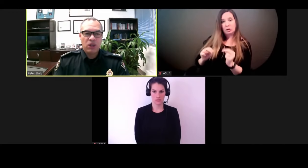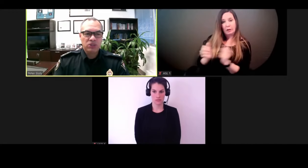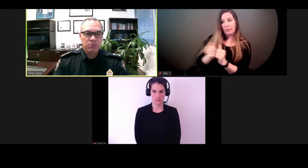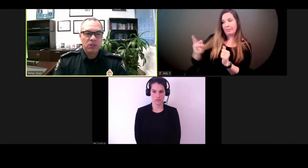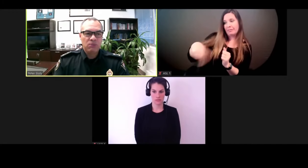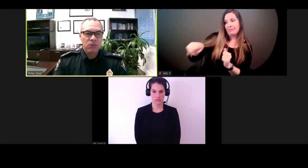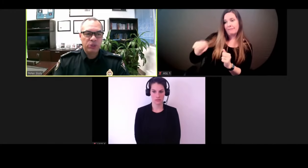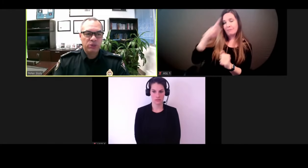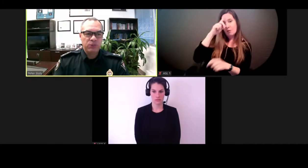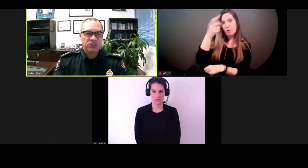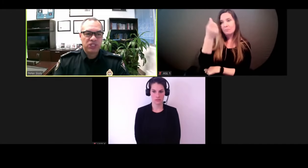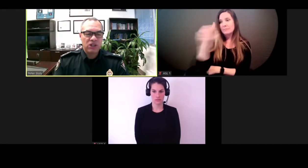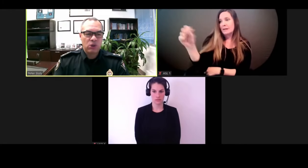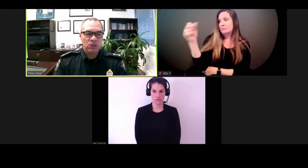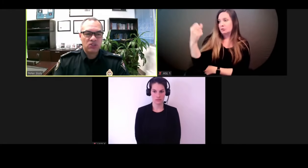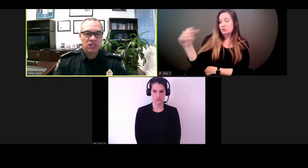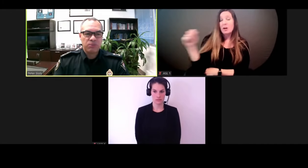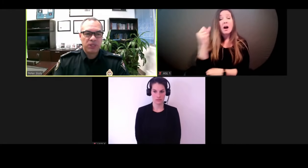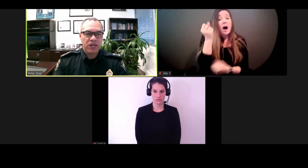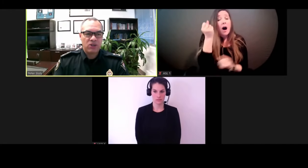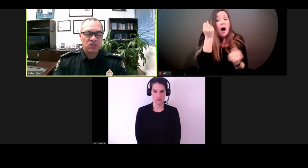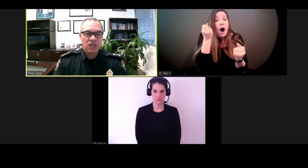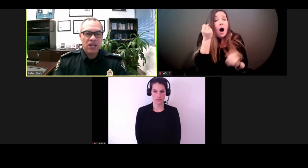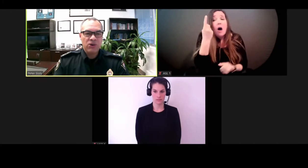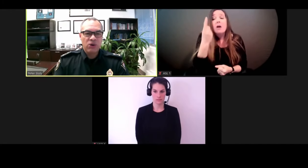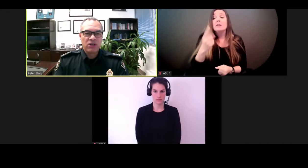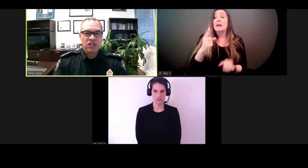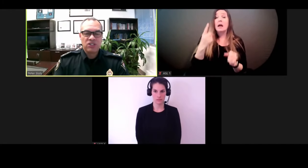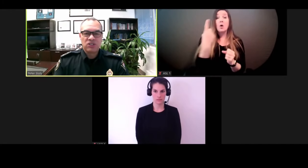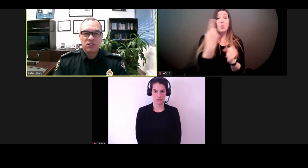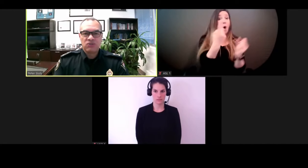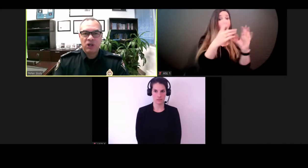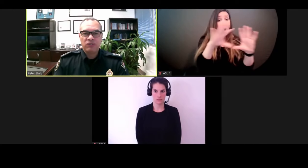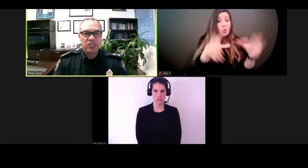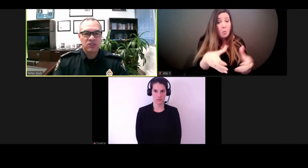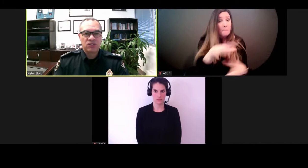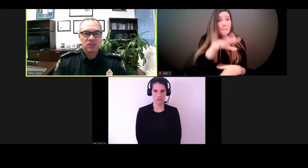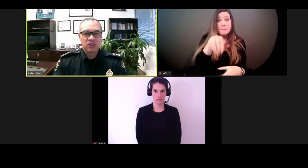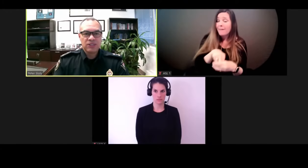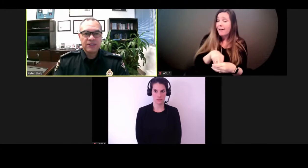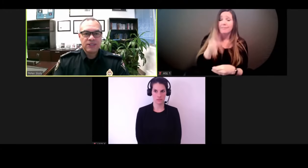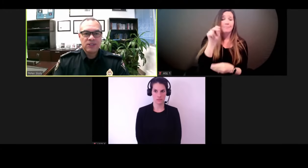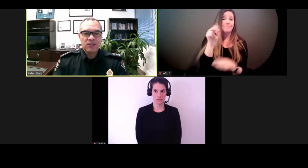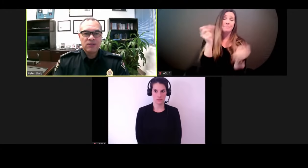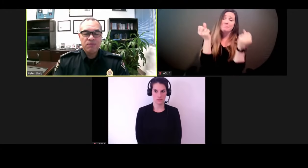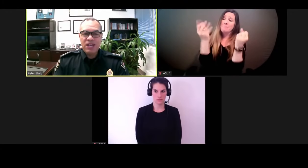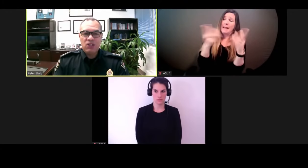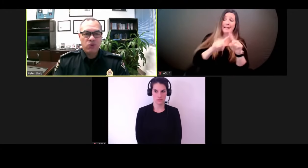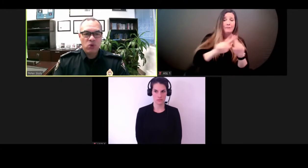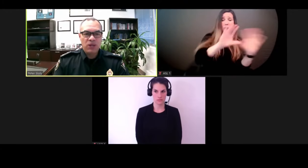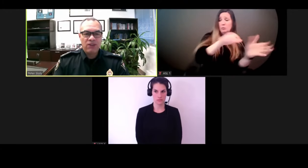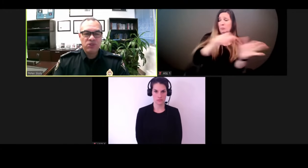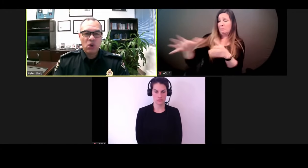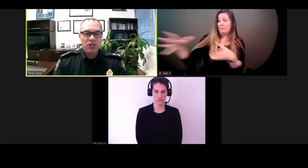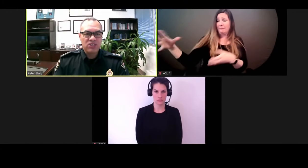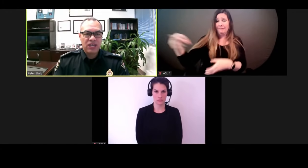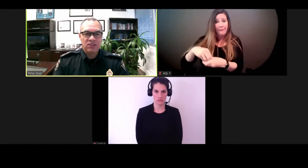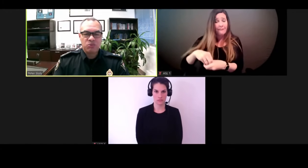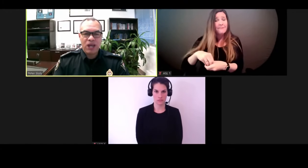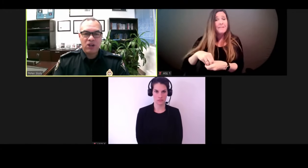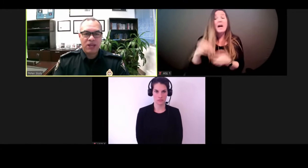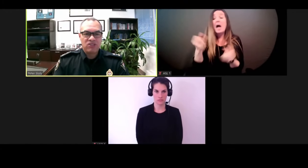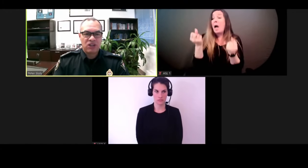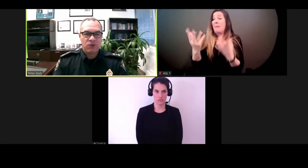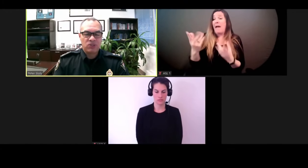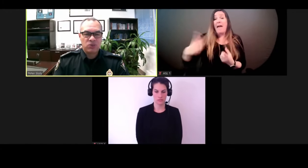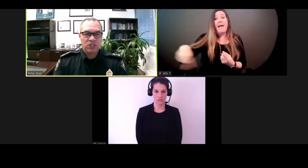are multiple stakeholders and players and organizations involved in this, many of whom have no intent,